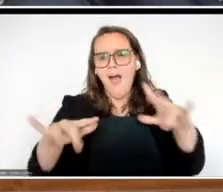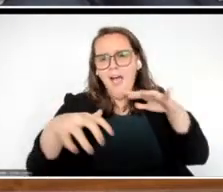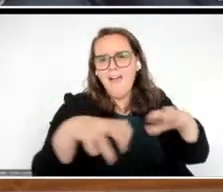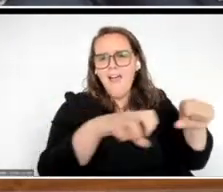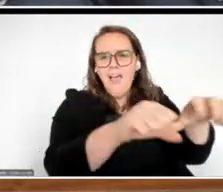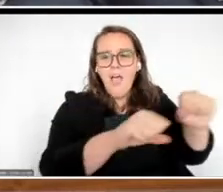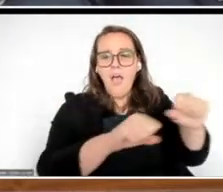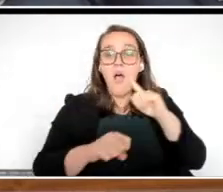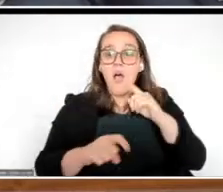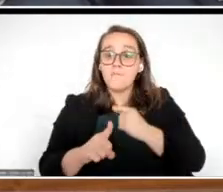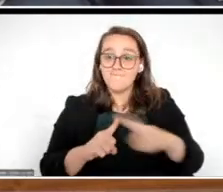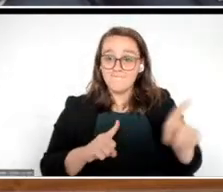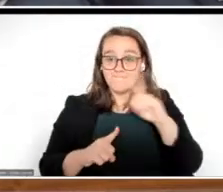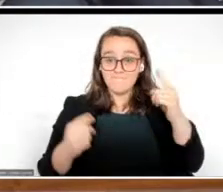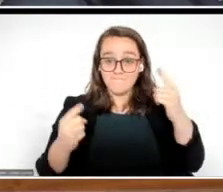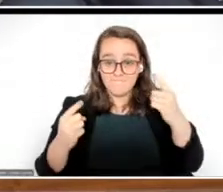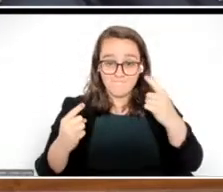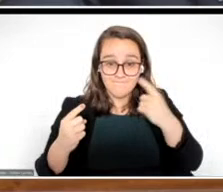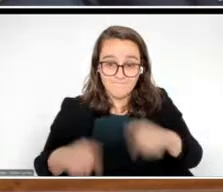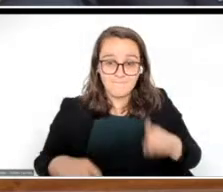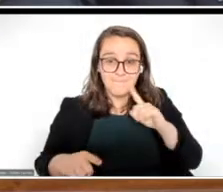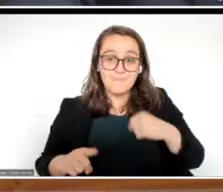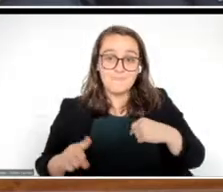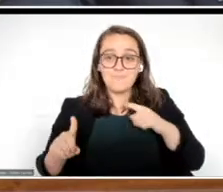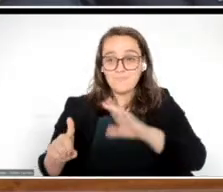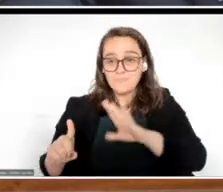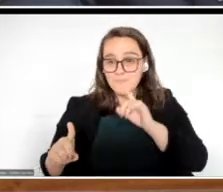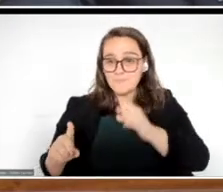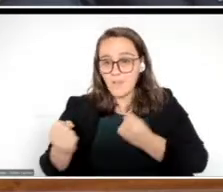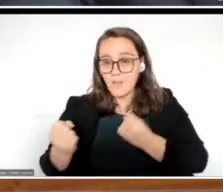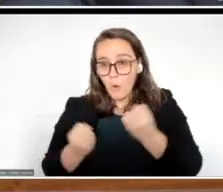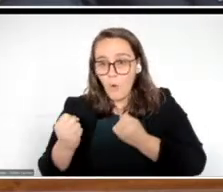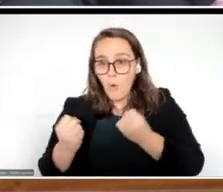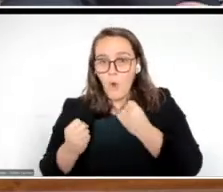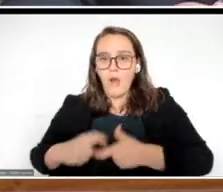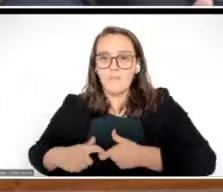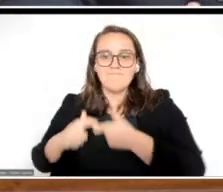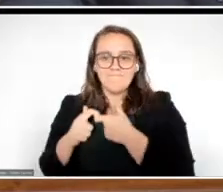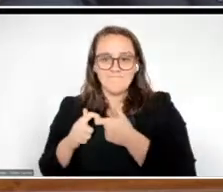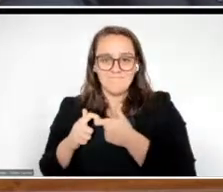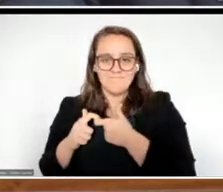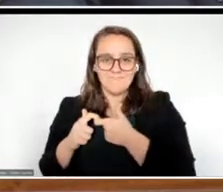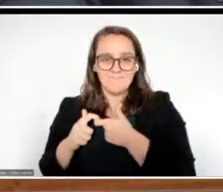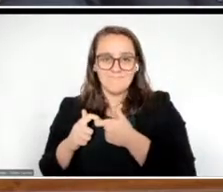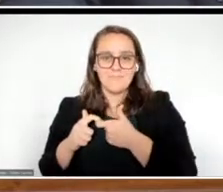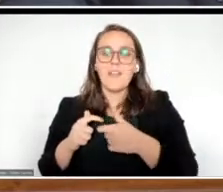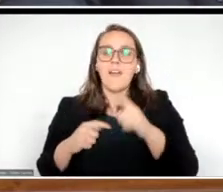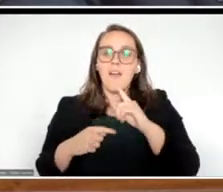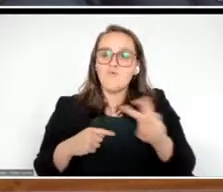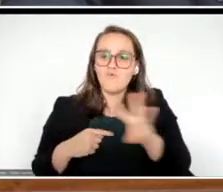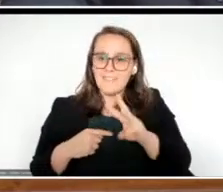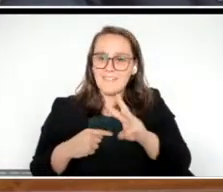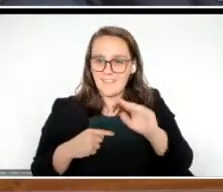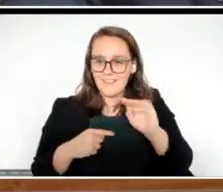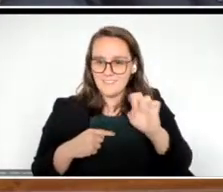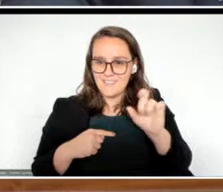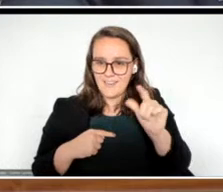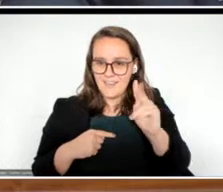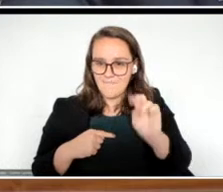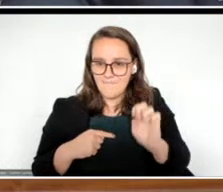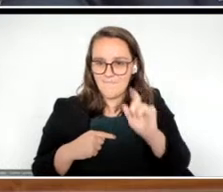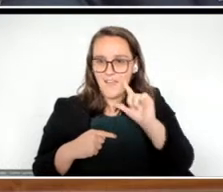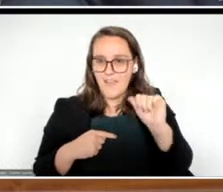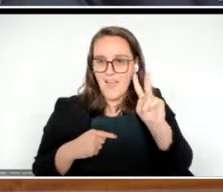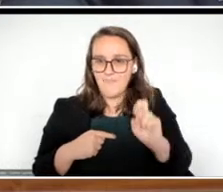on West Executive Avenue outside the White House because he still wanted to join the crowd. Here's Kayleigh